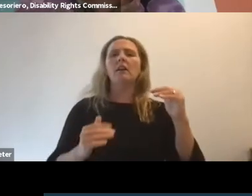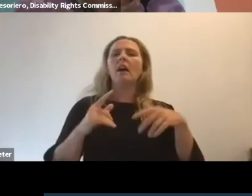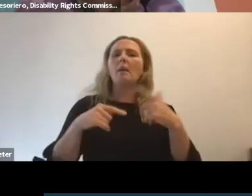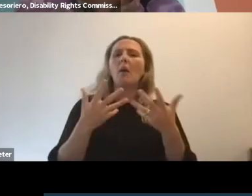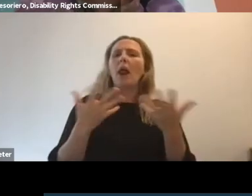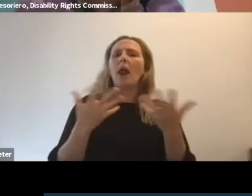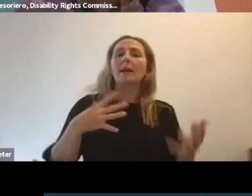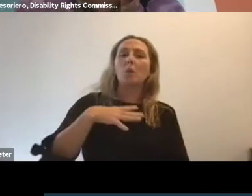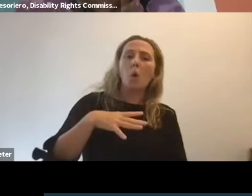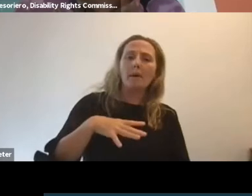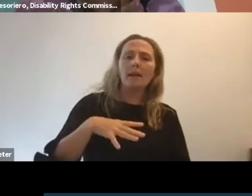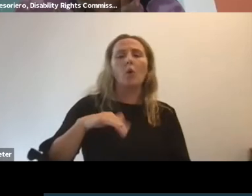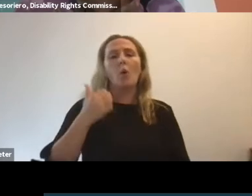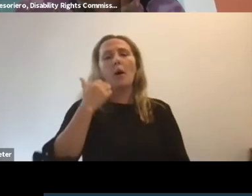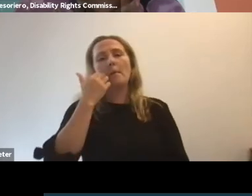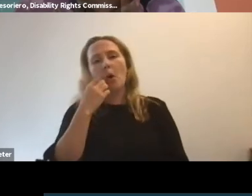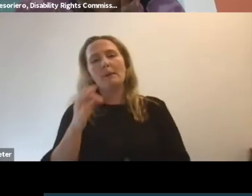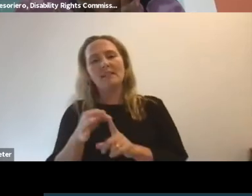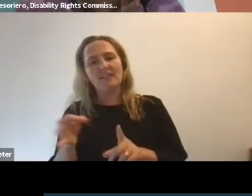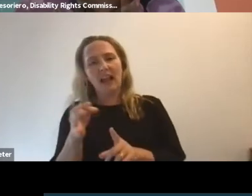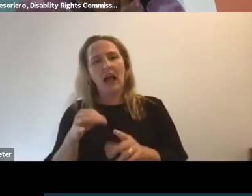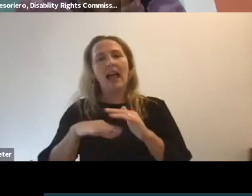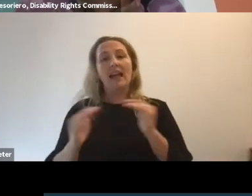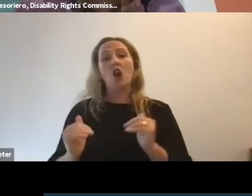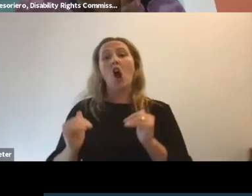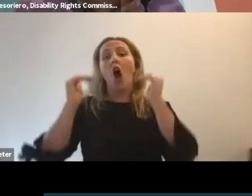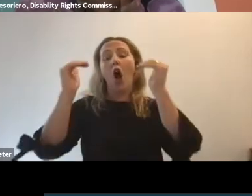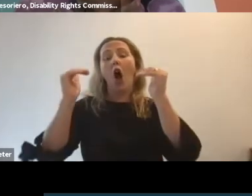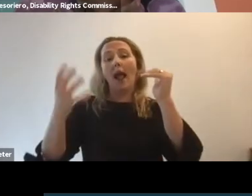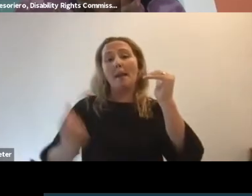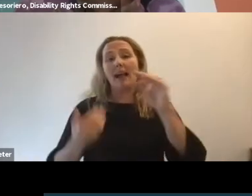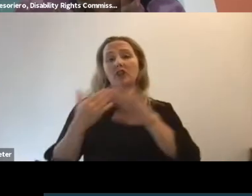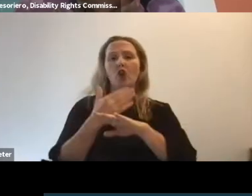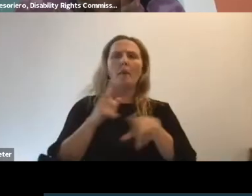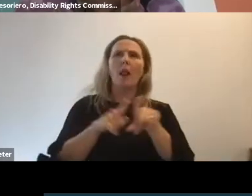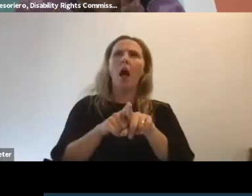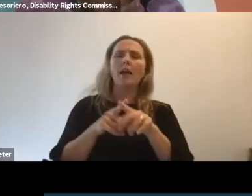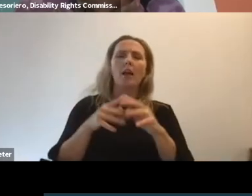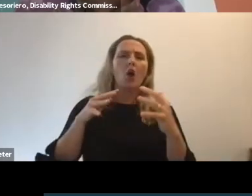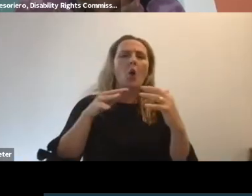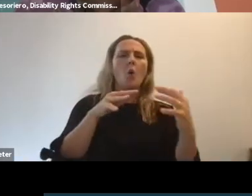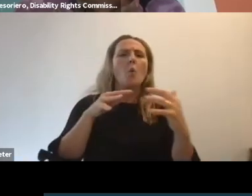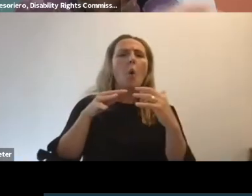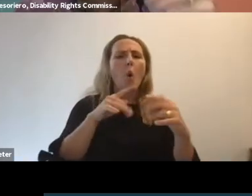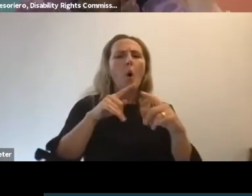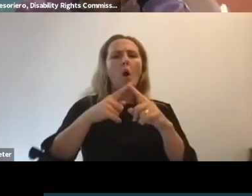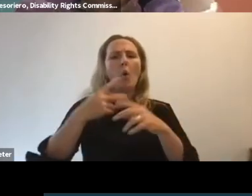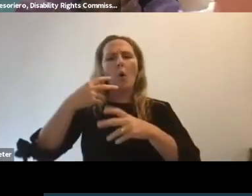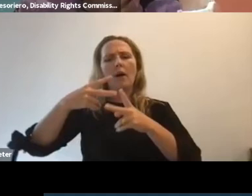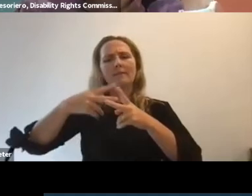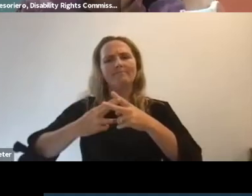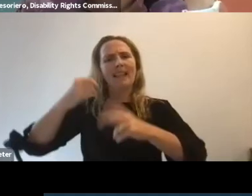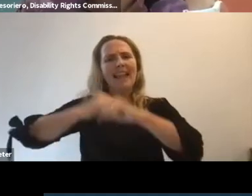those higher paid, which are warfare and engineering roles, and the decision-making roles, which are the officer